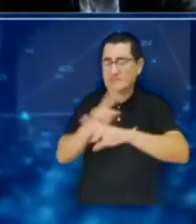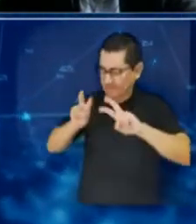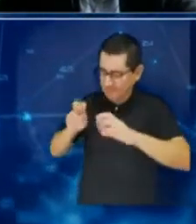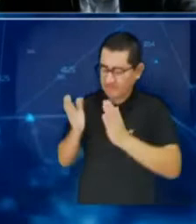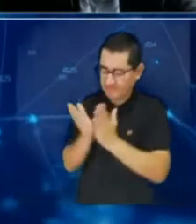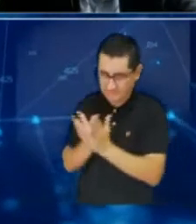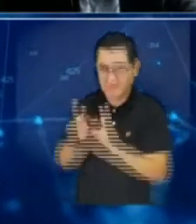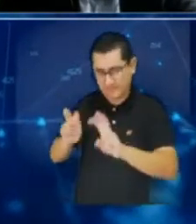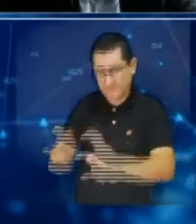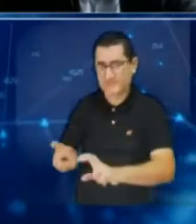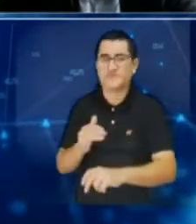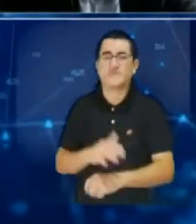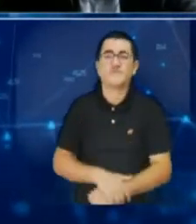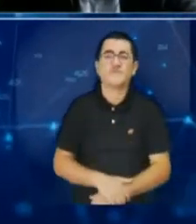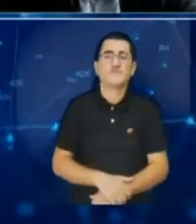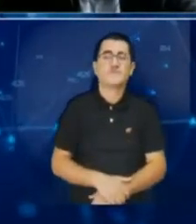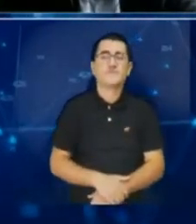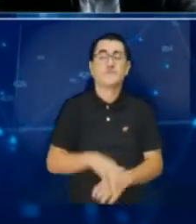segment.